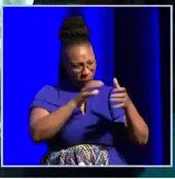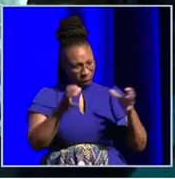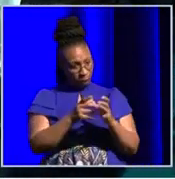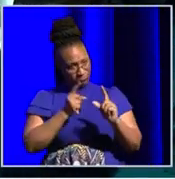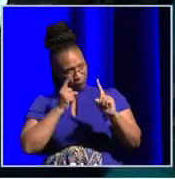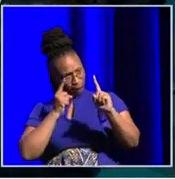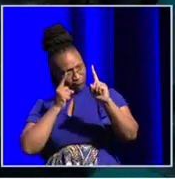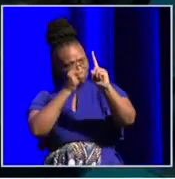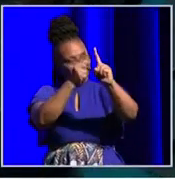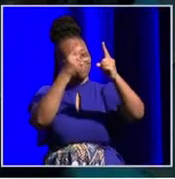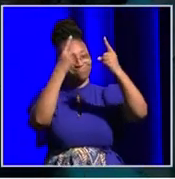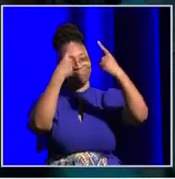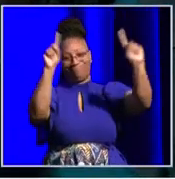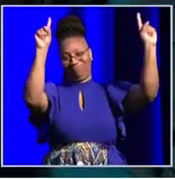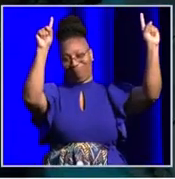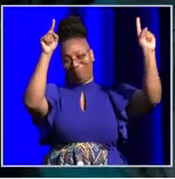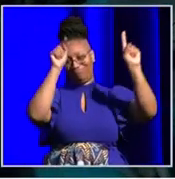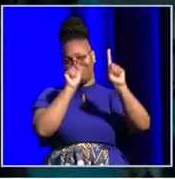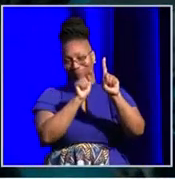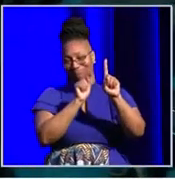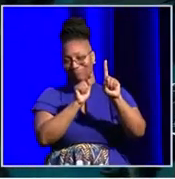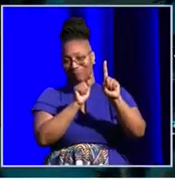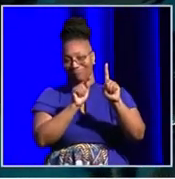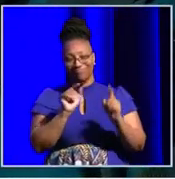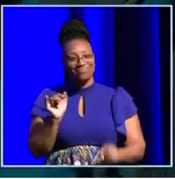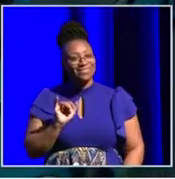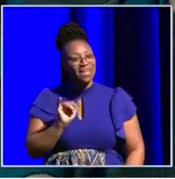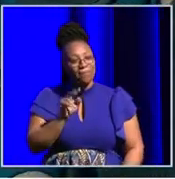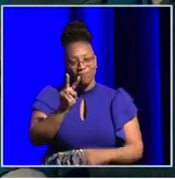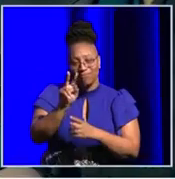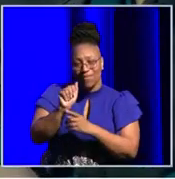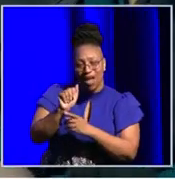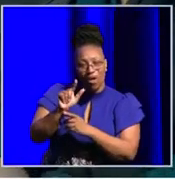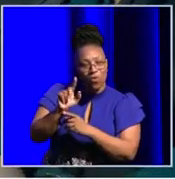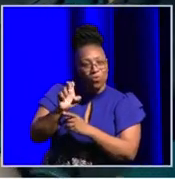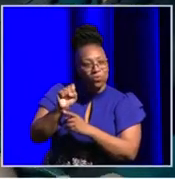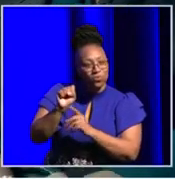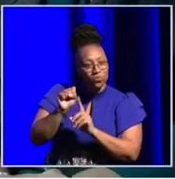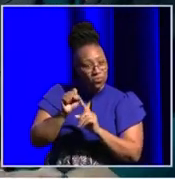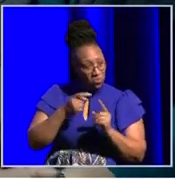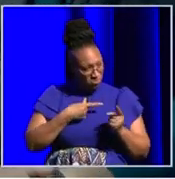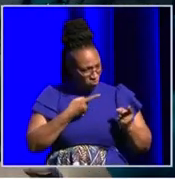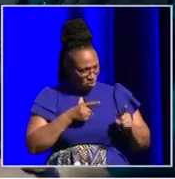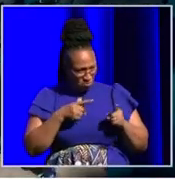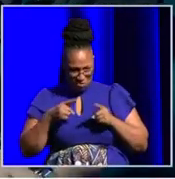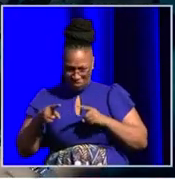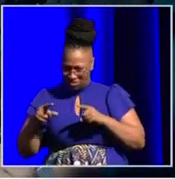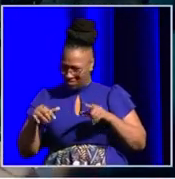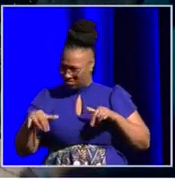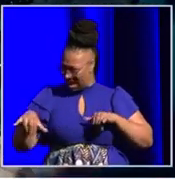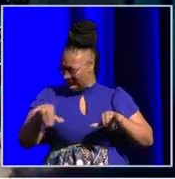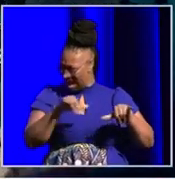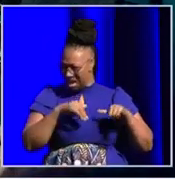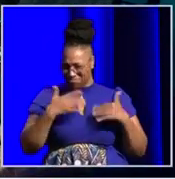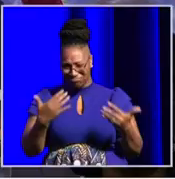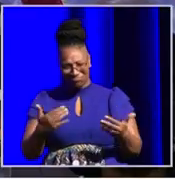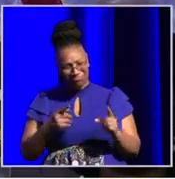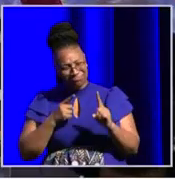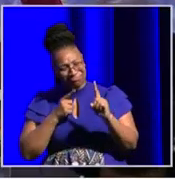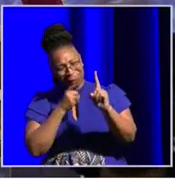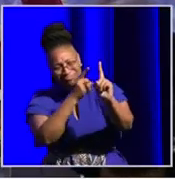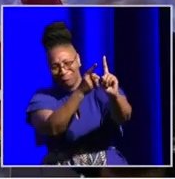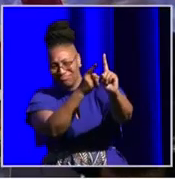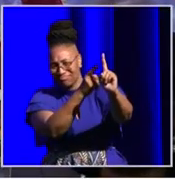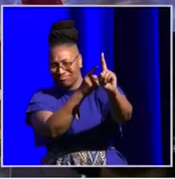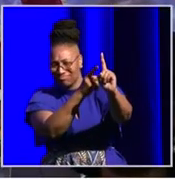and shared values, regardless of which neighborhood you call home. My vision for our city is for every resident to have housing that they